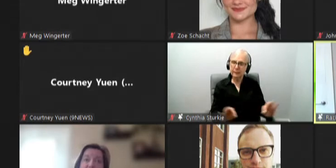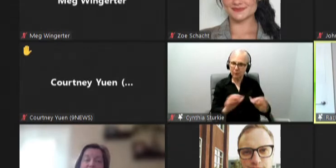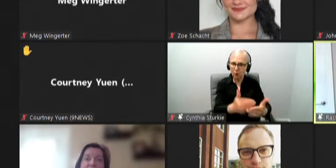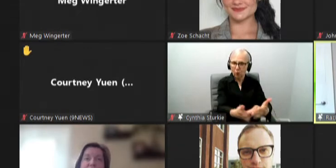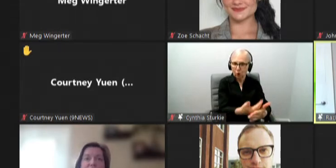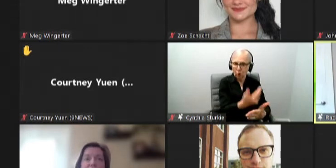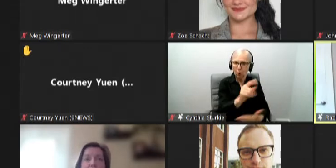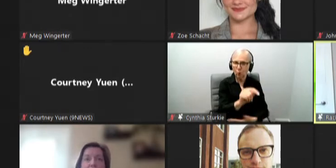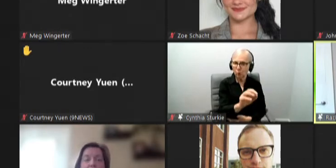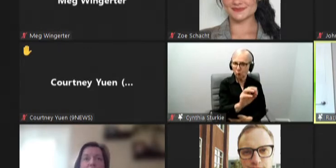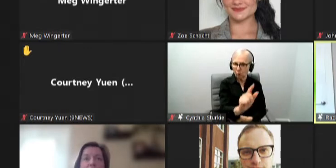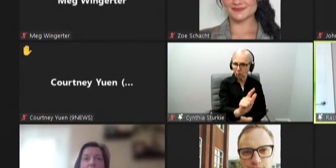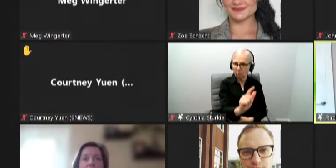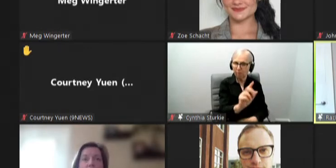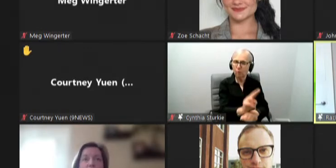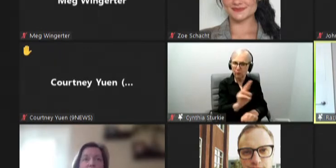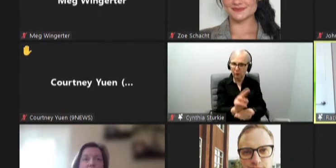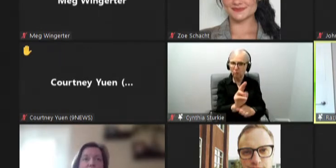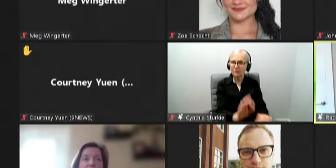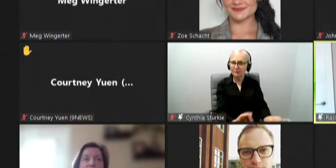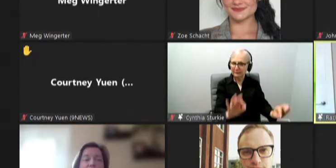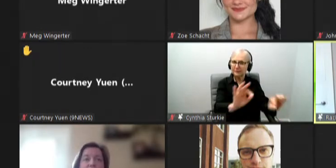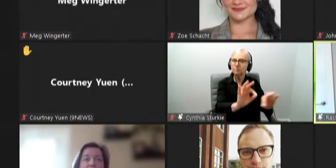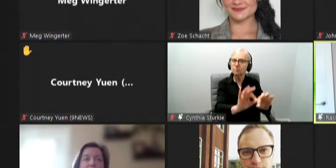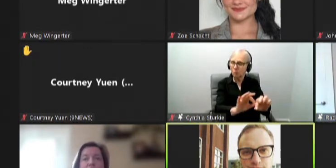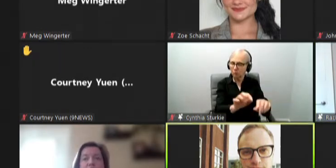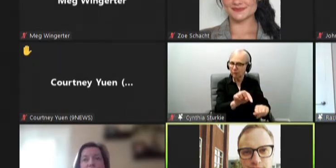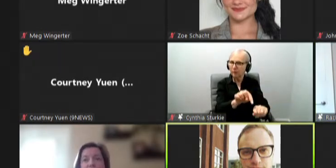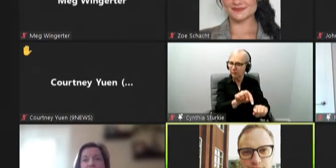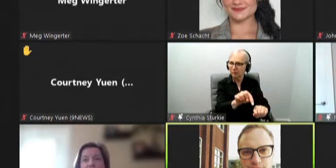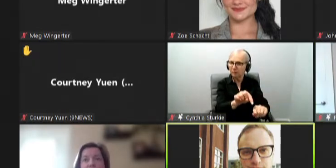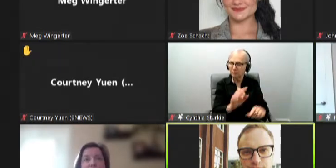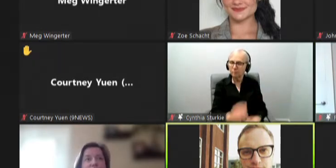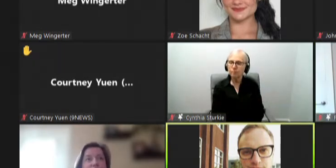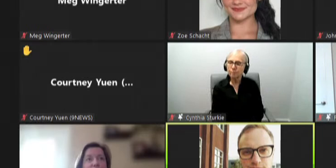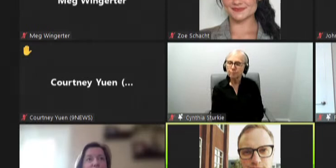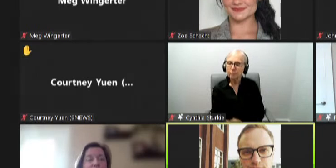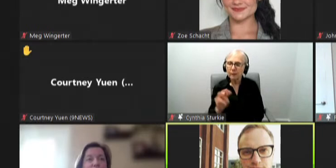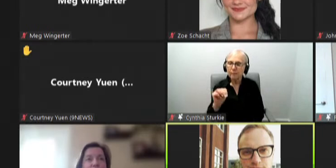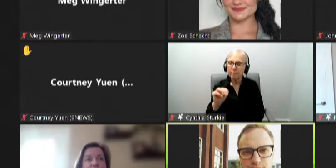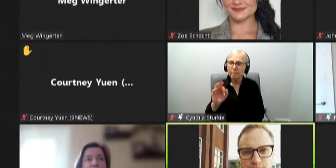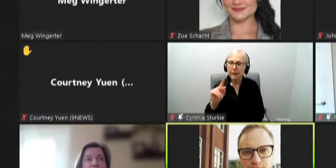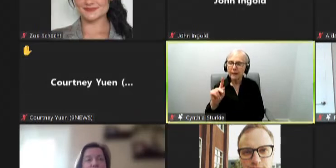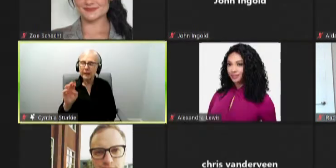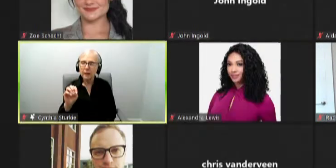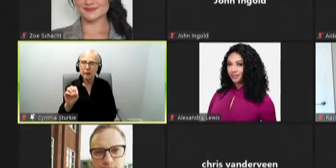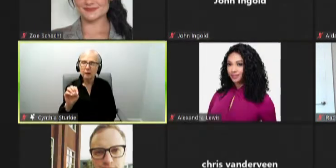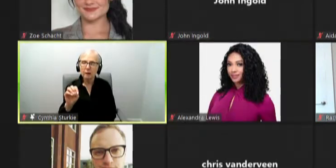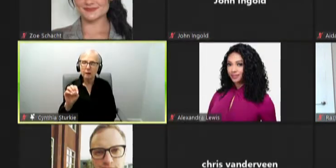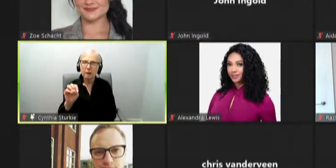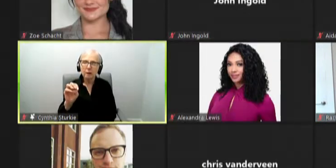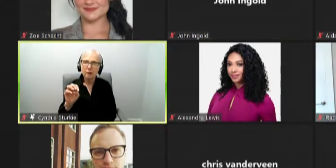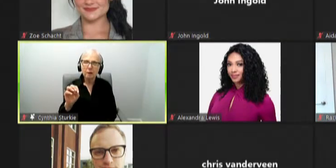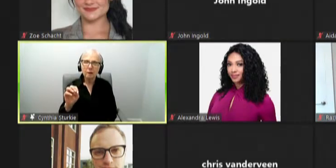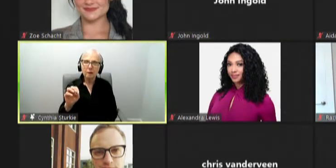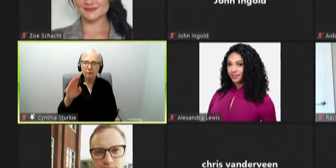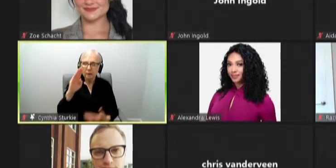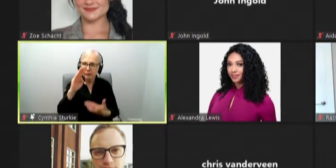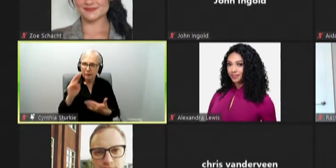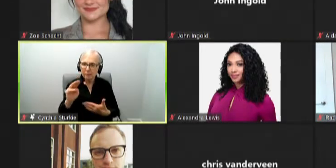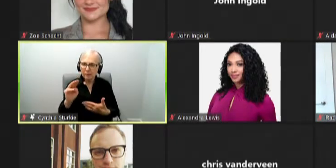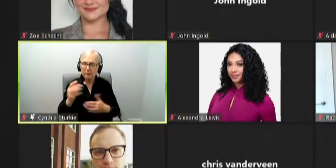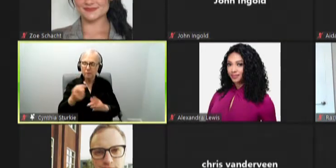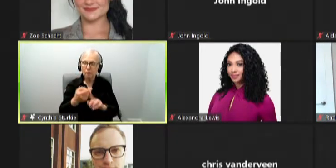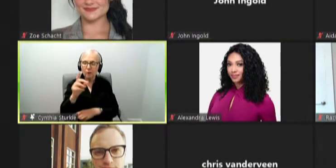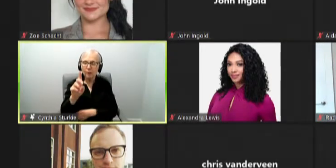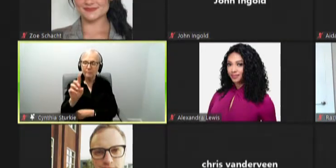in our toolbox and is going to be important going forward. All right, let's go to Meg Wingreter. Go ahead, Meg. Hello, this is Meg from